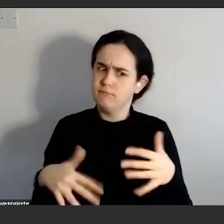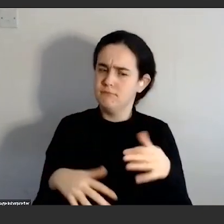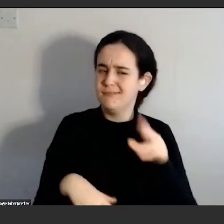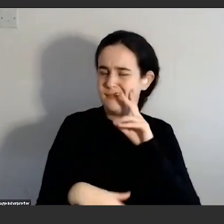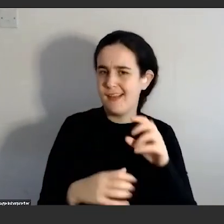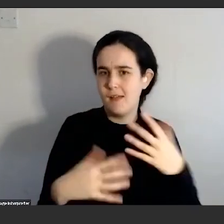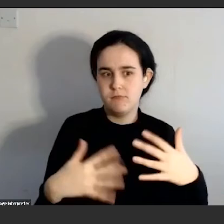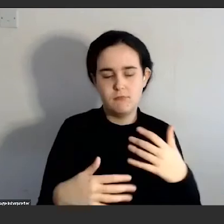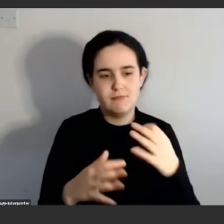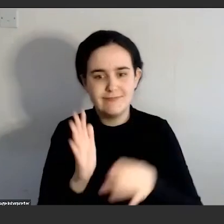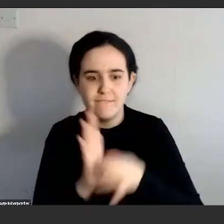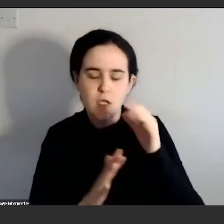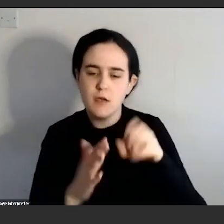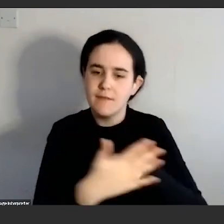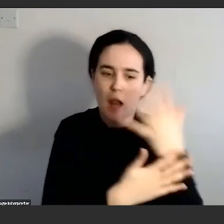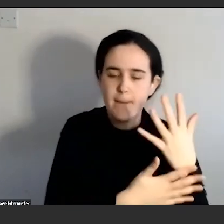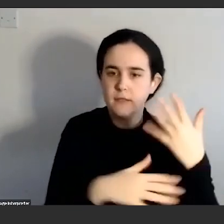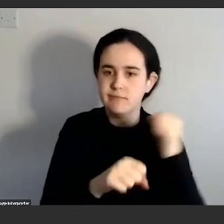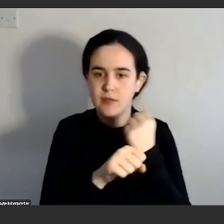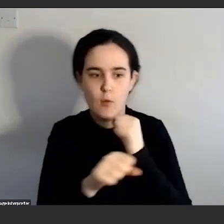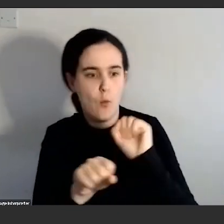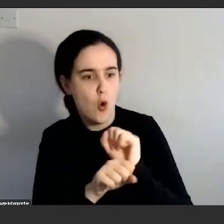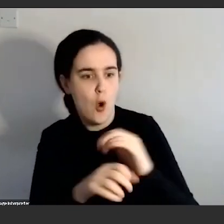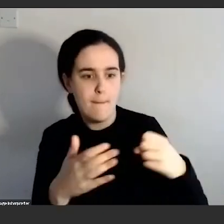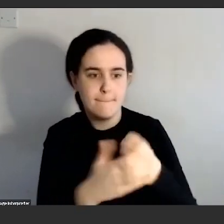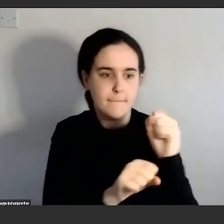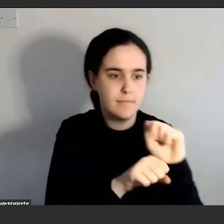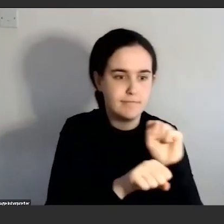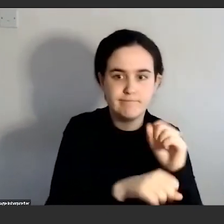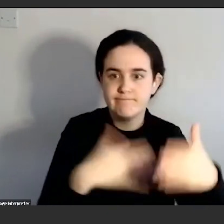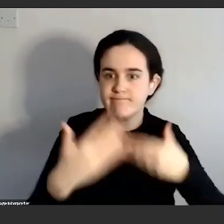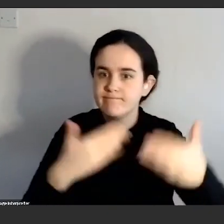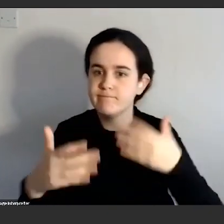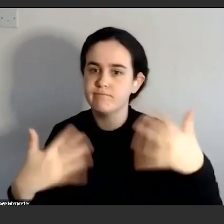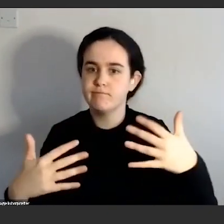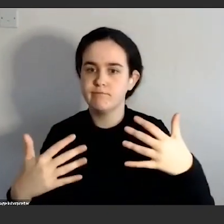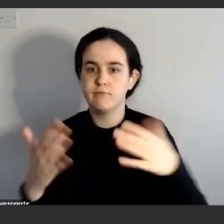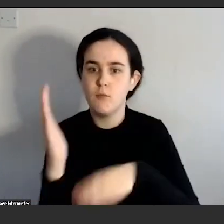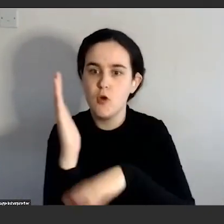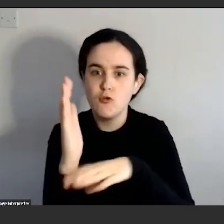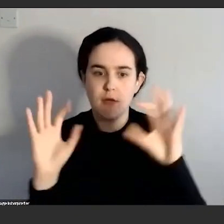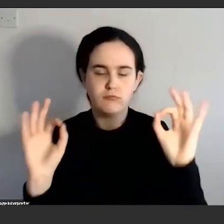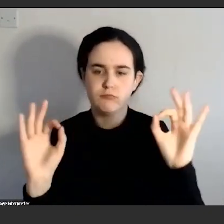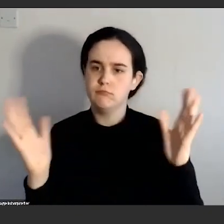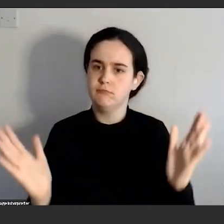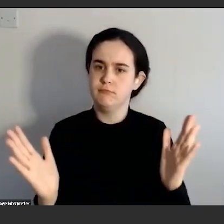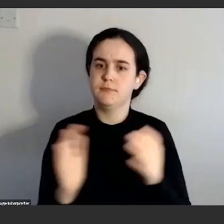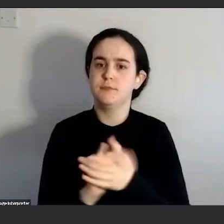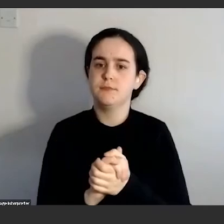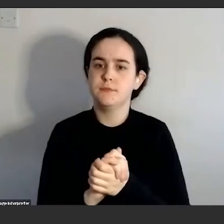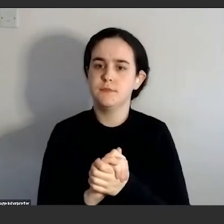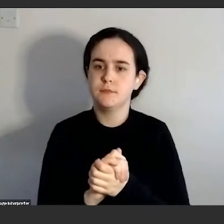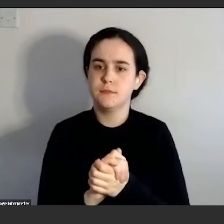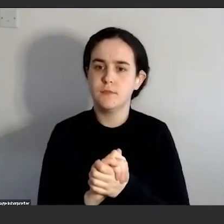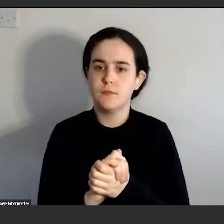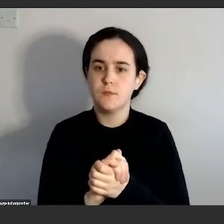that we cannot achieve effectiveness without inclusion. And it's not only in COVID, it's in everything, in public